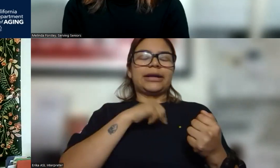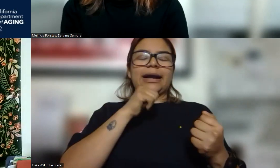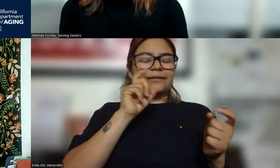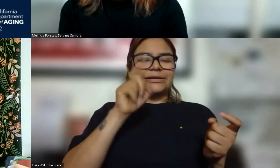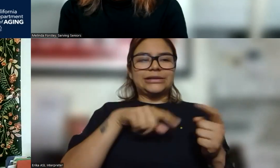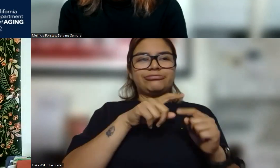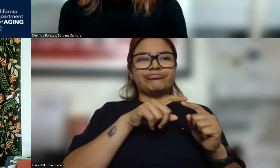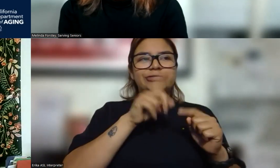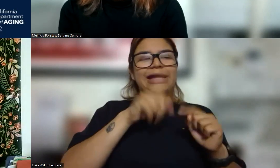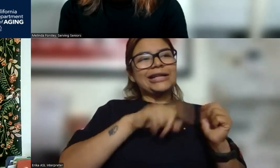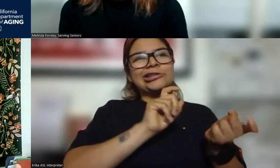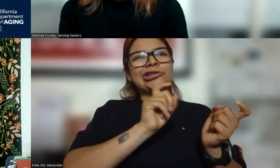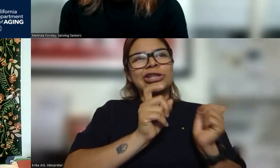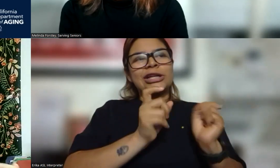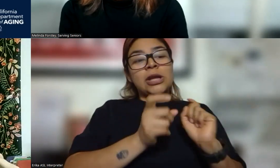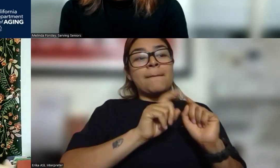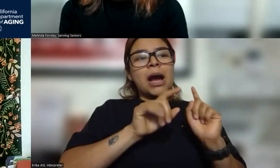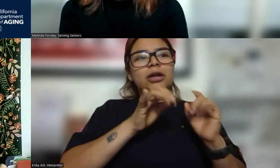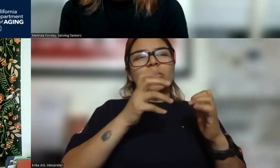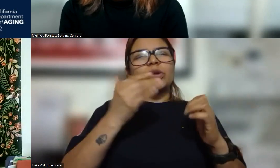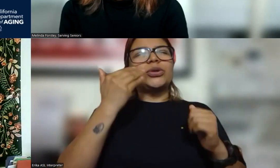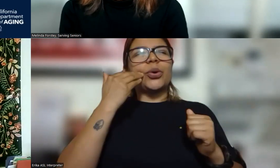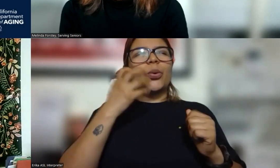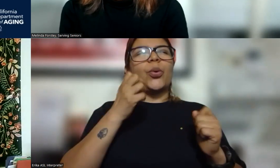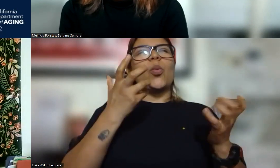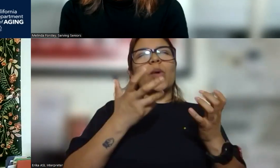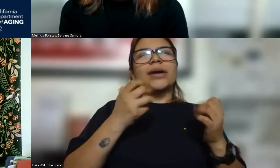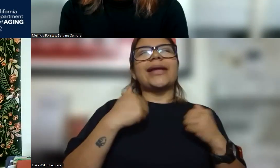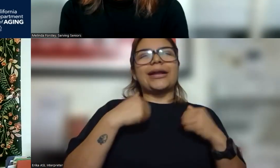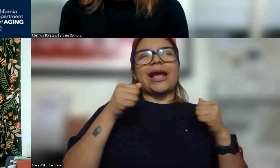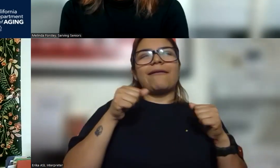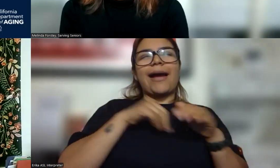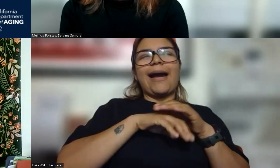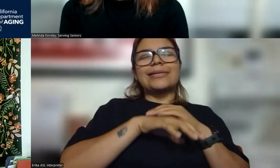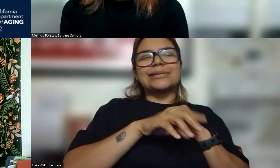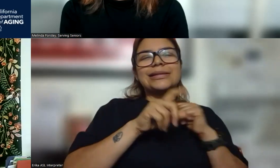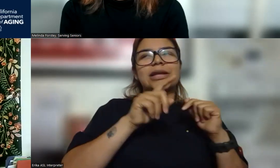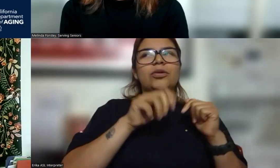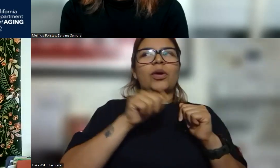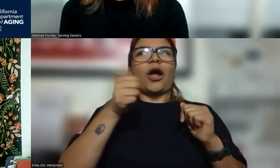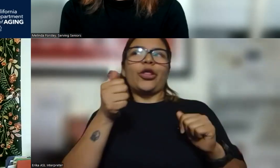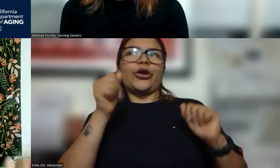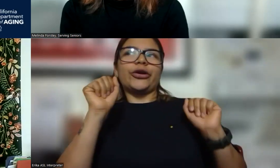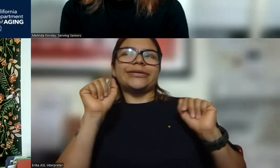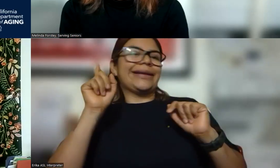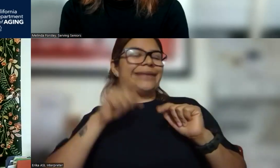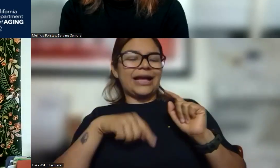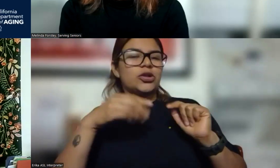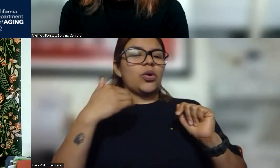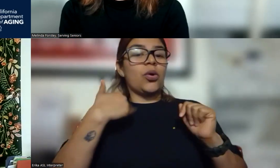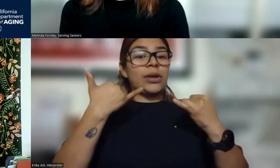having a very clear picture of what is and isn't available so that people aren't running in circles anymore. So we know